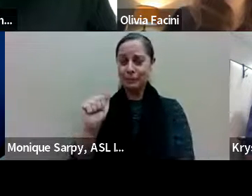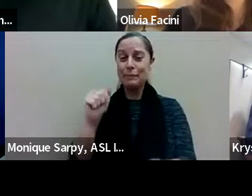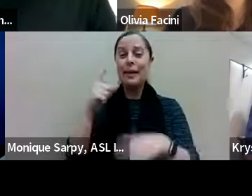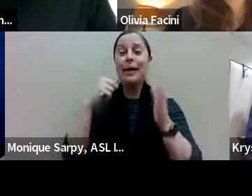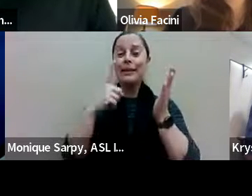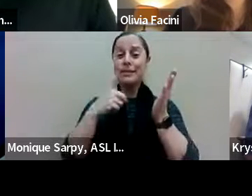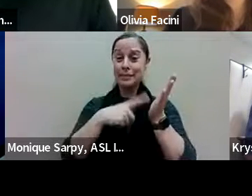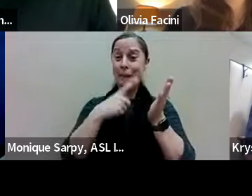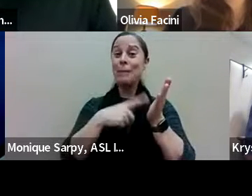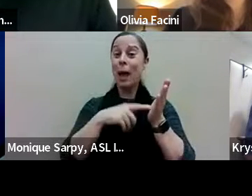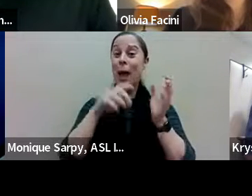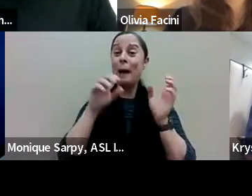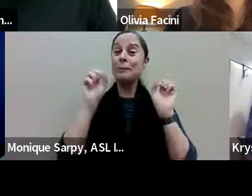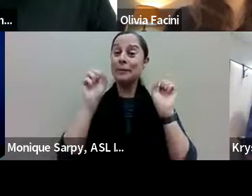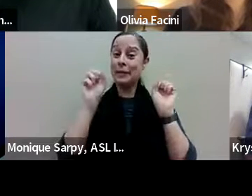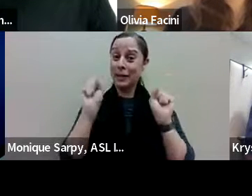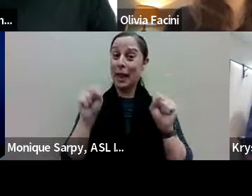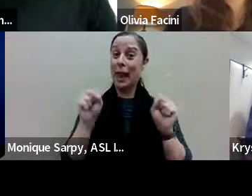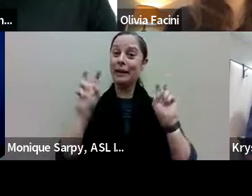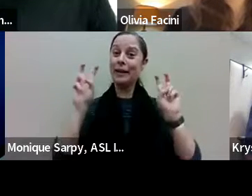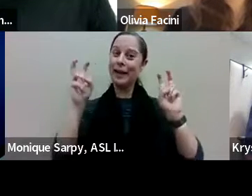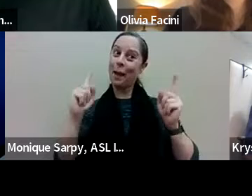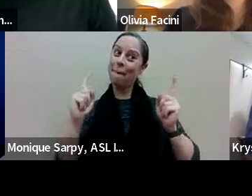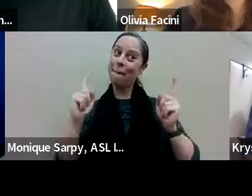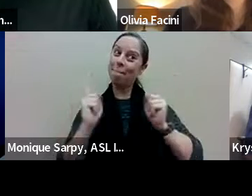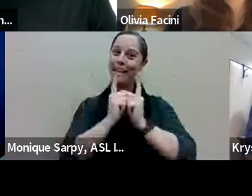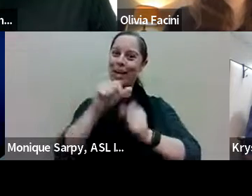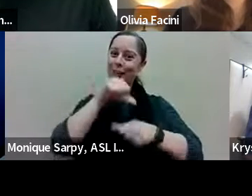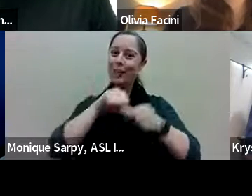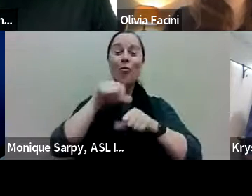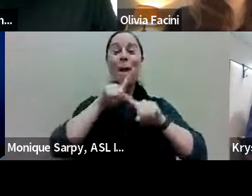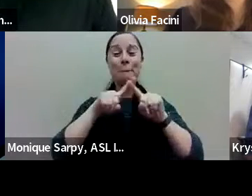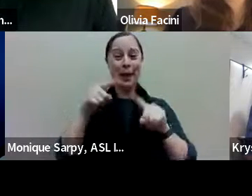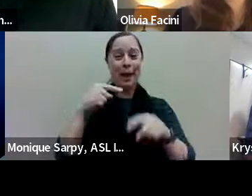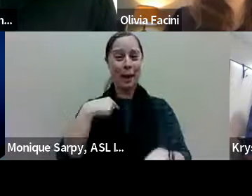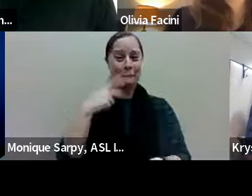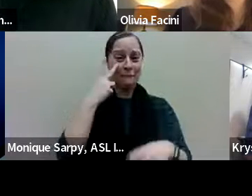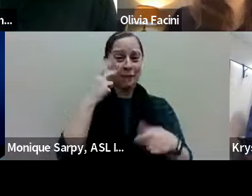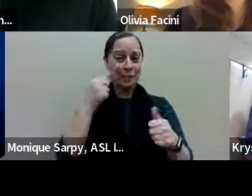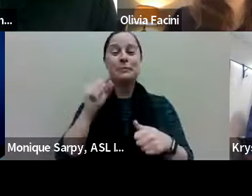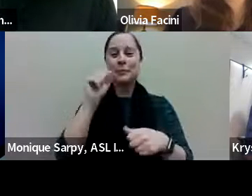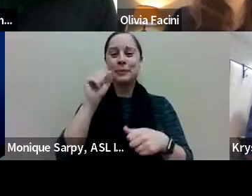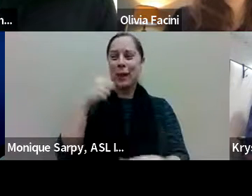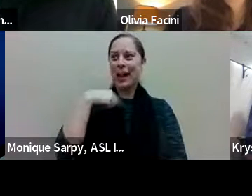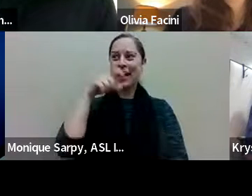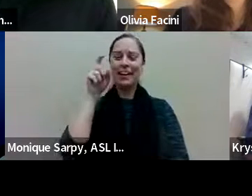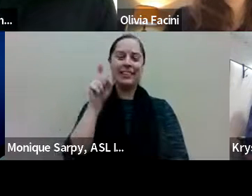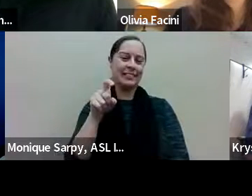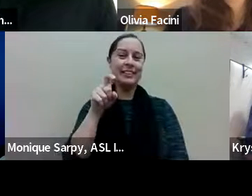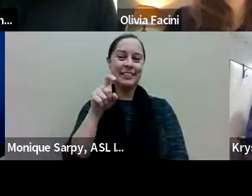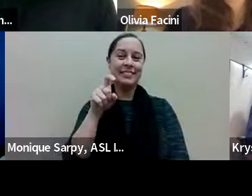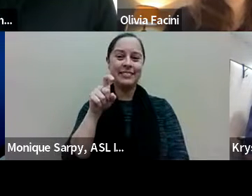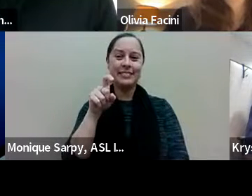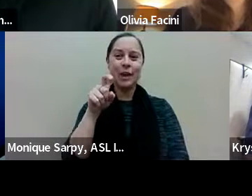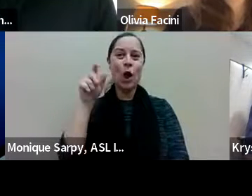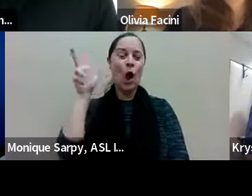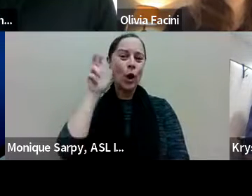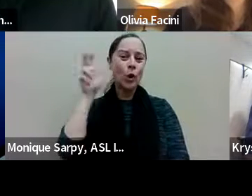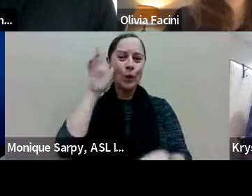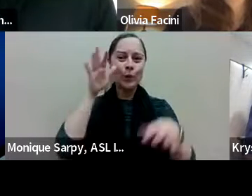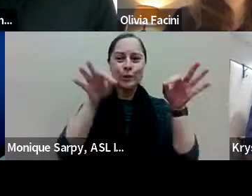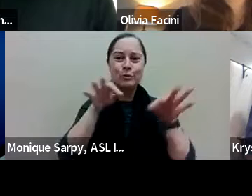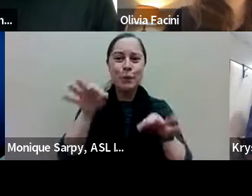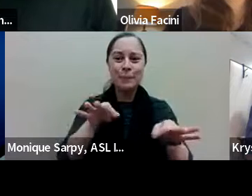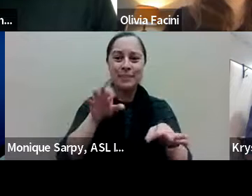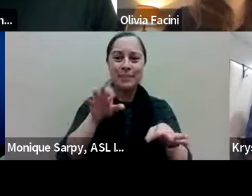each other, but I'm visually impaired, so I need an audio descriptive device. So if there was one that